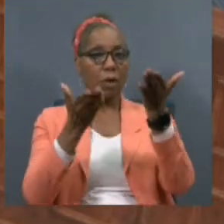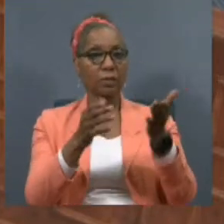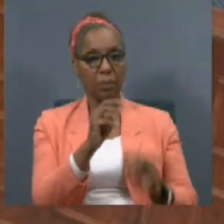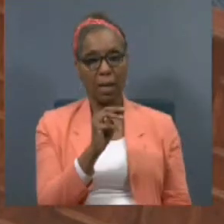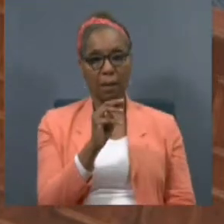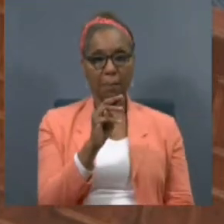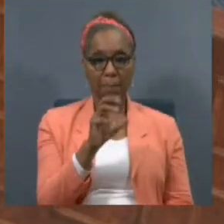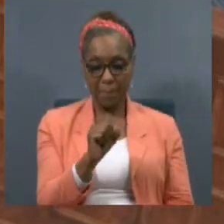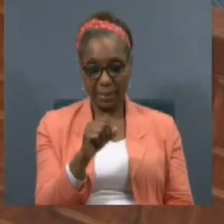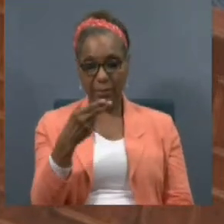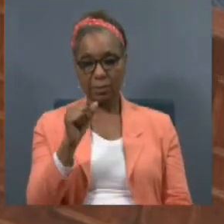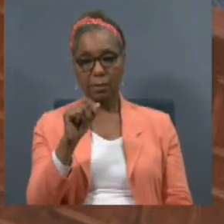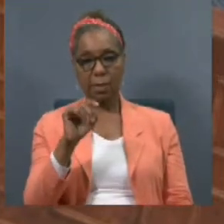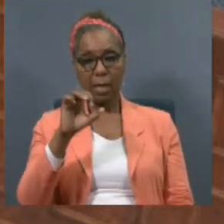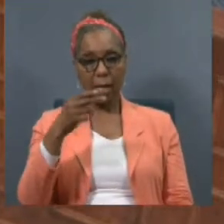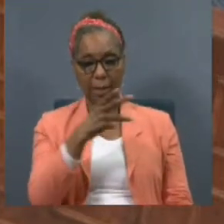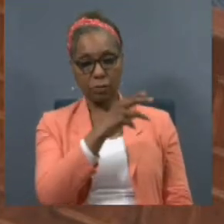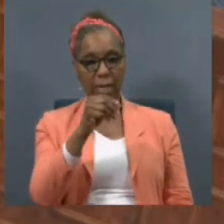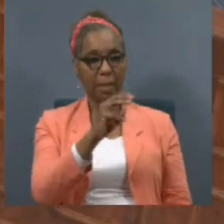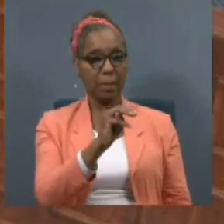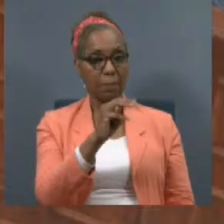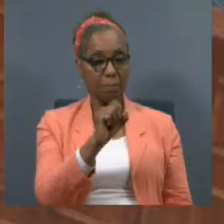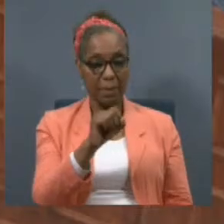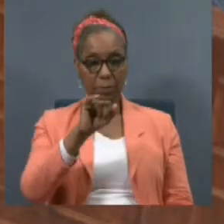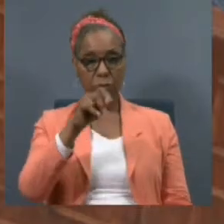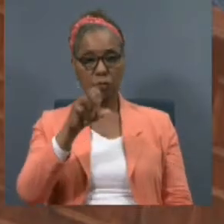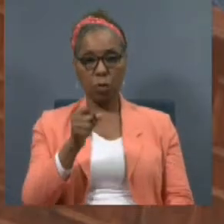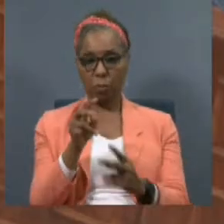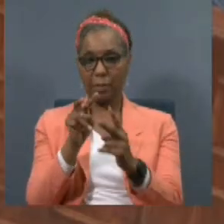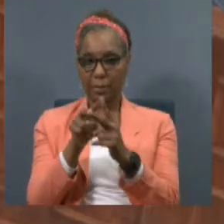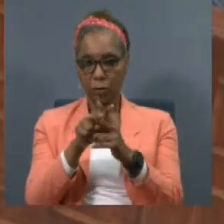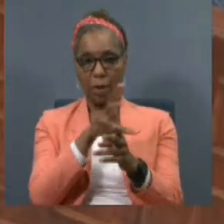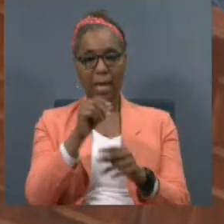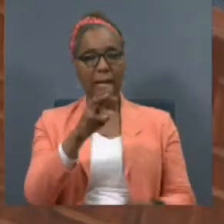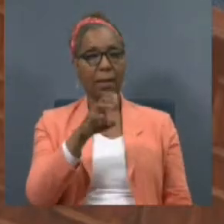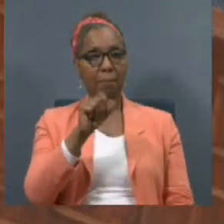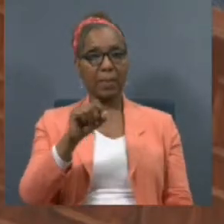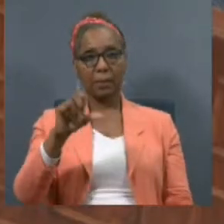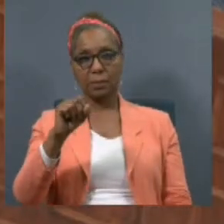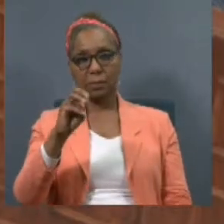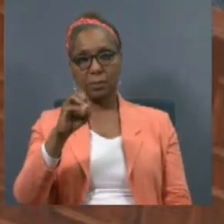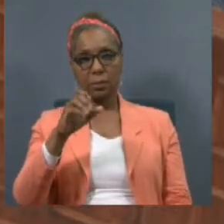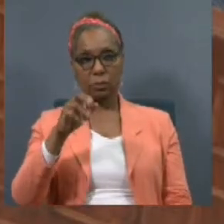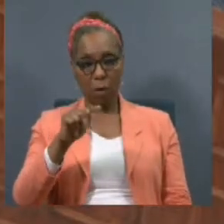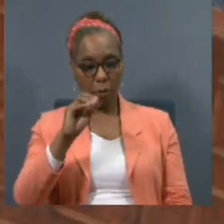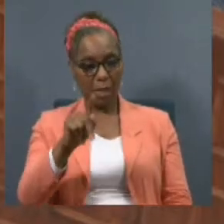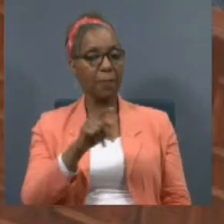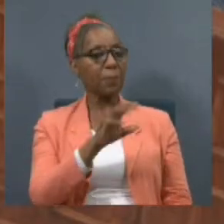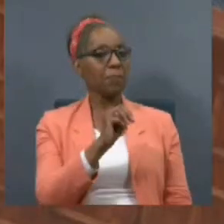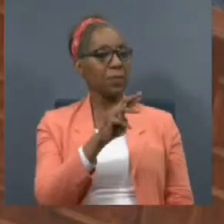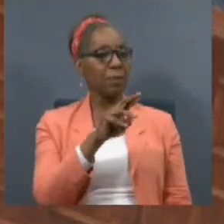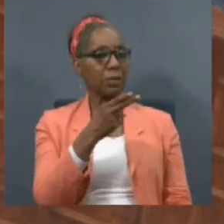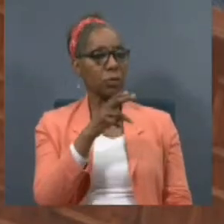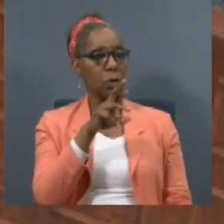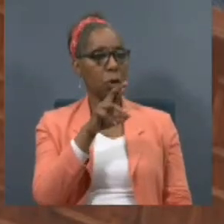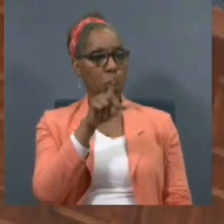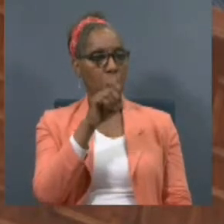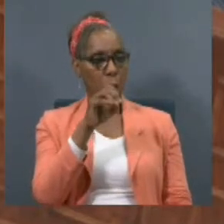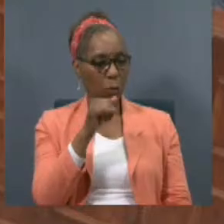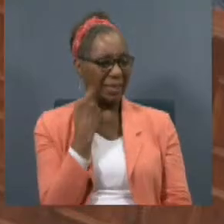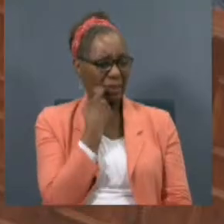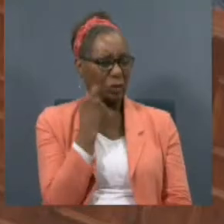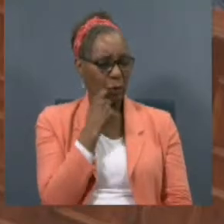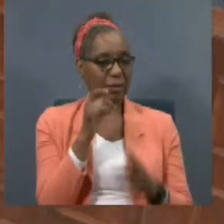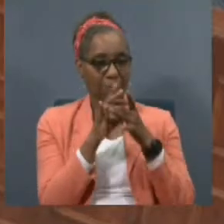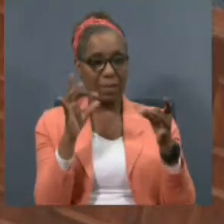Hatch and Ms. Jones and Ms. Smart. Mr. Hurley just mentioned again, minor